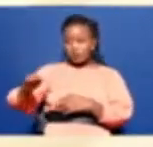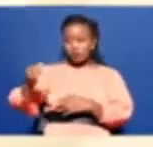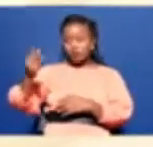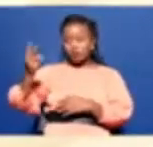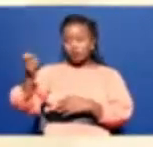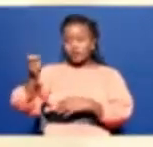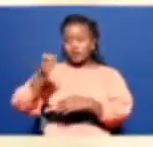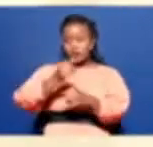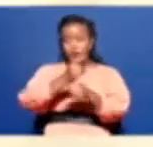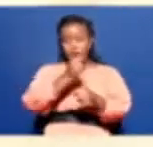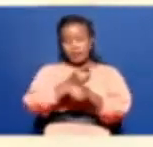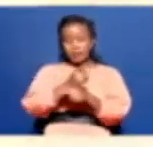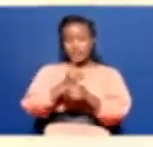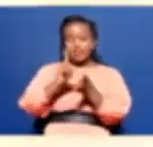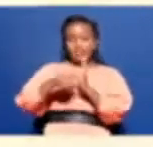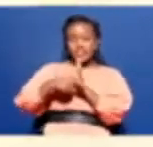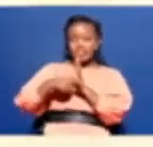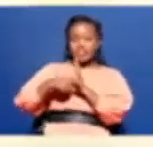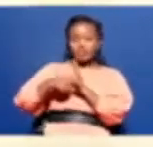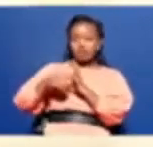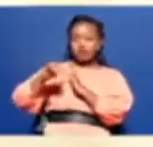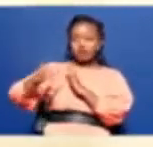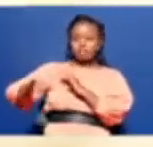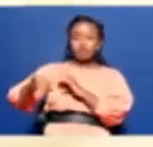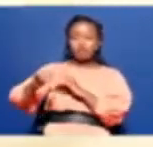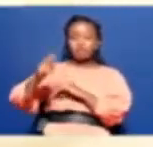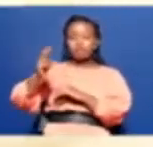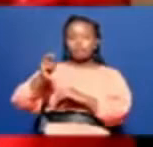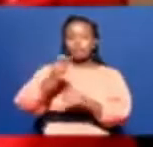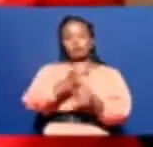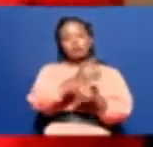to grind for 20 minutes.